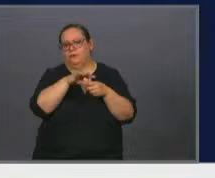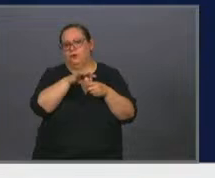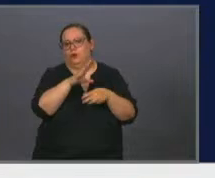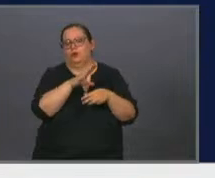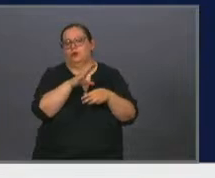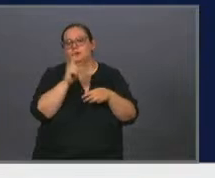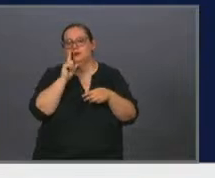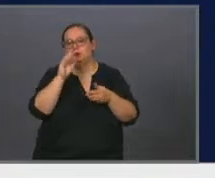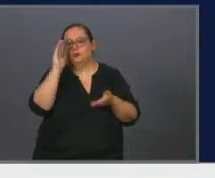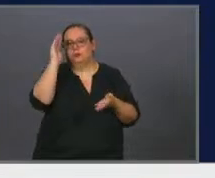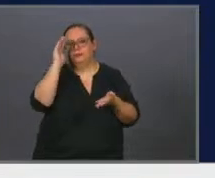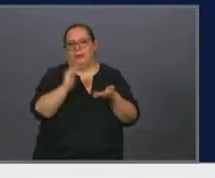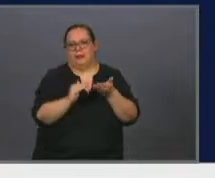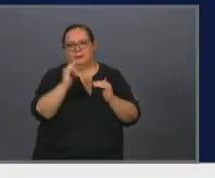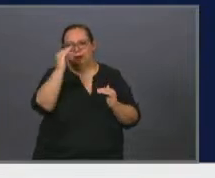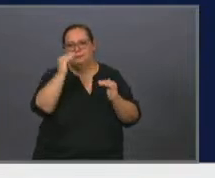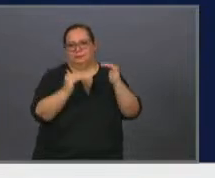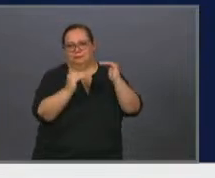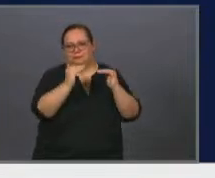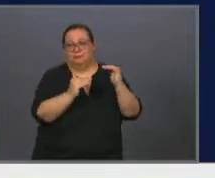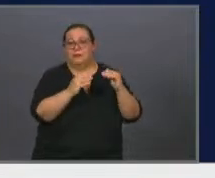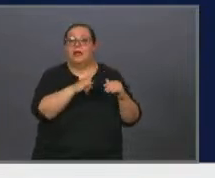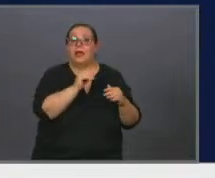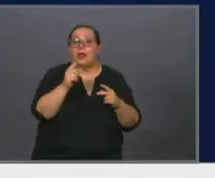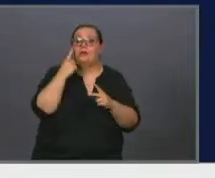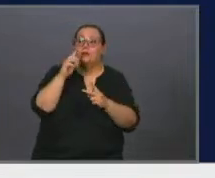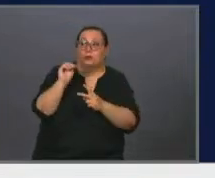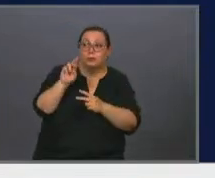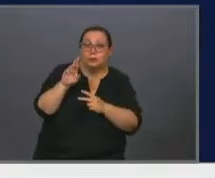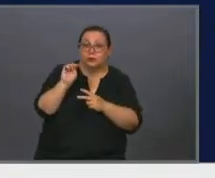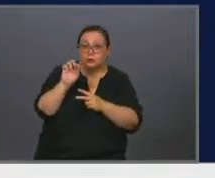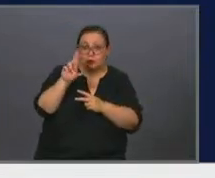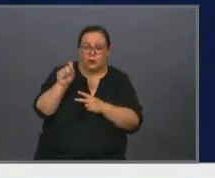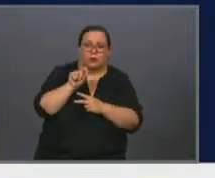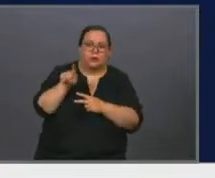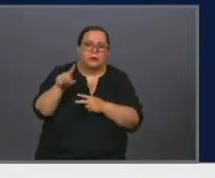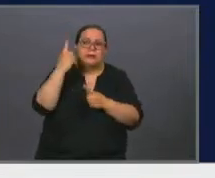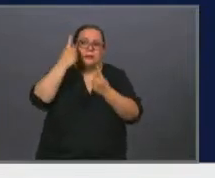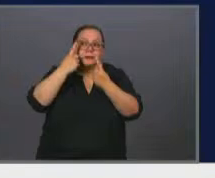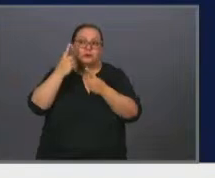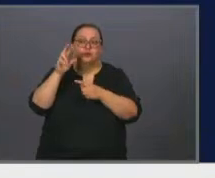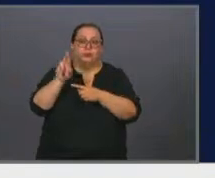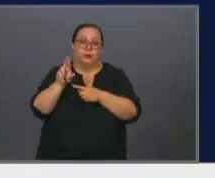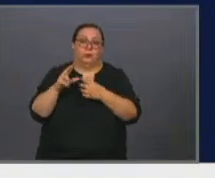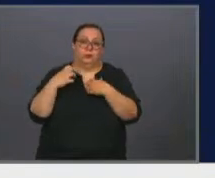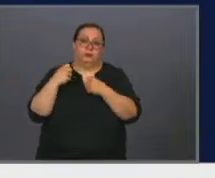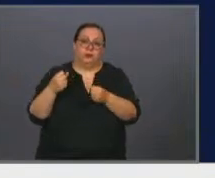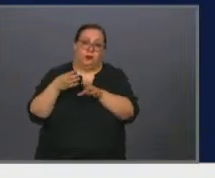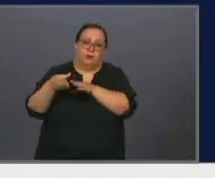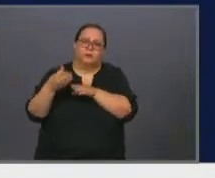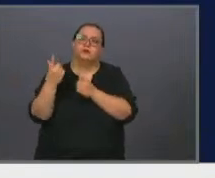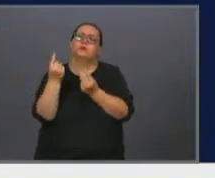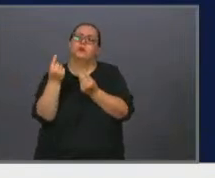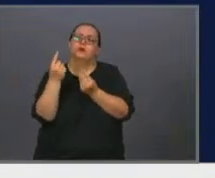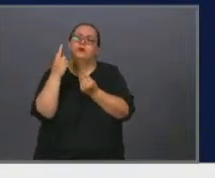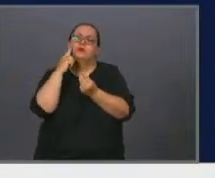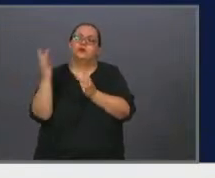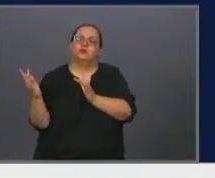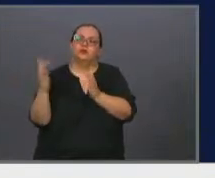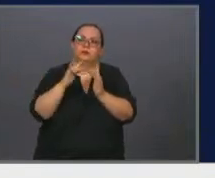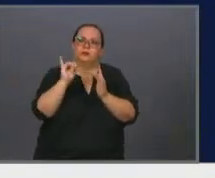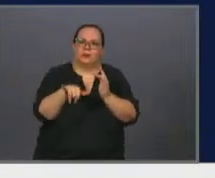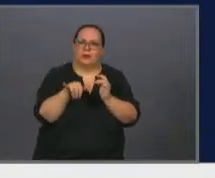Moore, given the Republican dominance, what do you do, if you win, to reach out to that